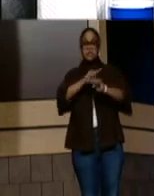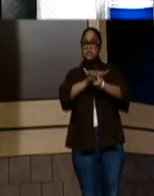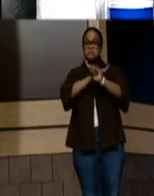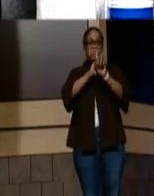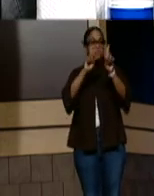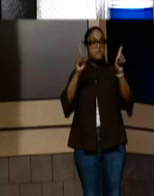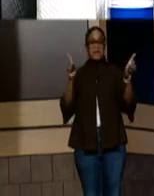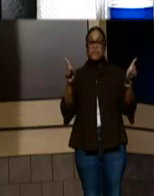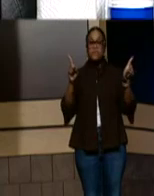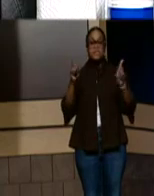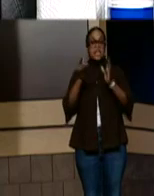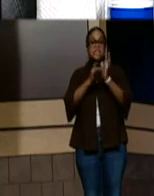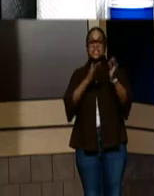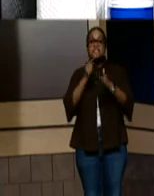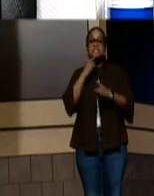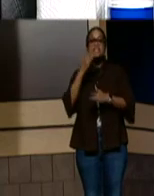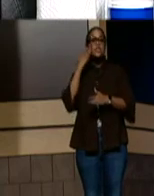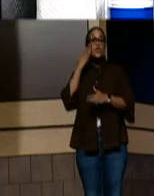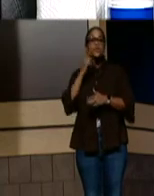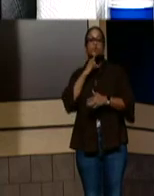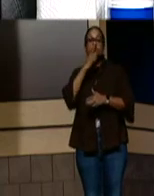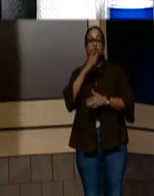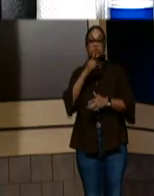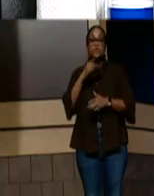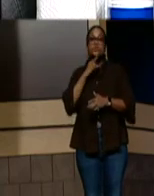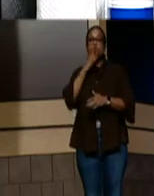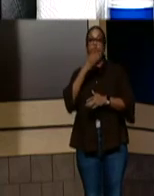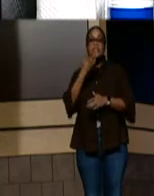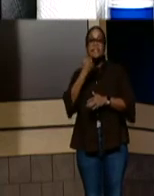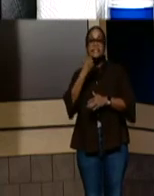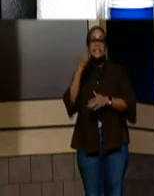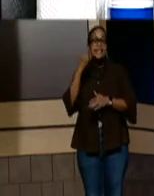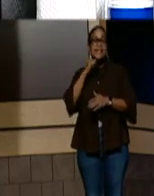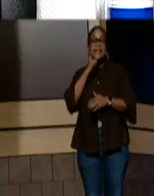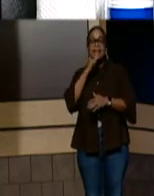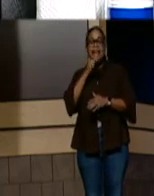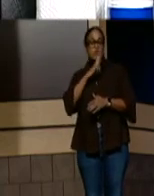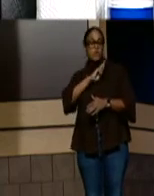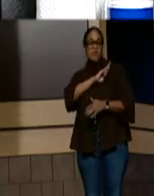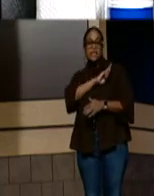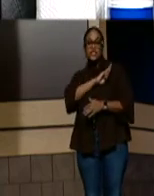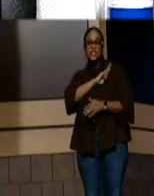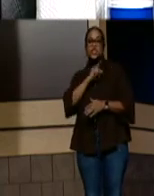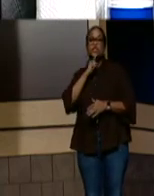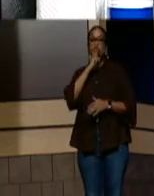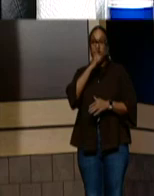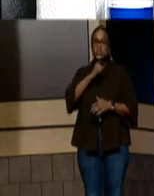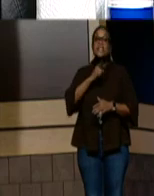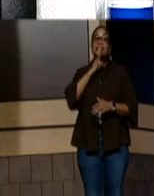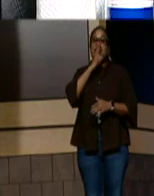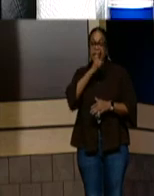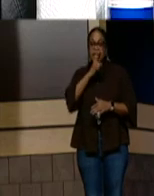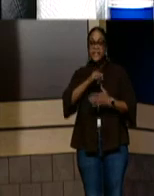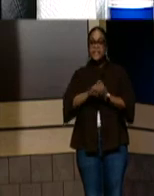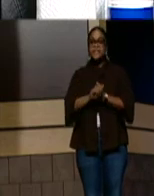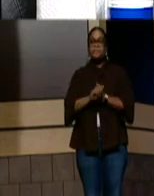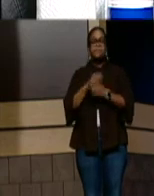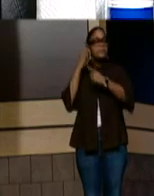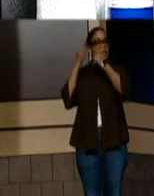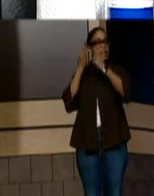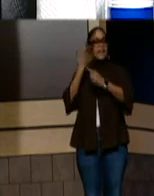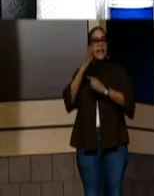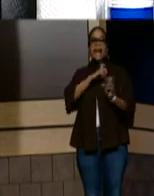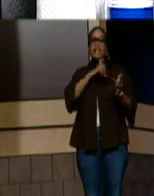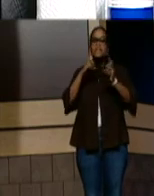truth. Yeah. See, truth is not religious. Truth is what really is. And I think that God gives